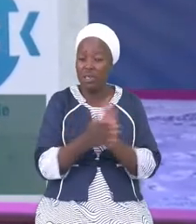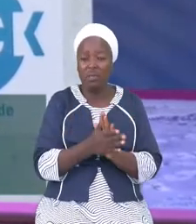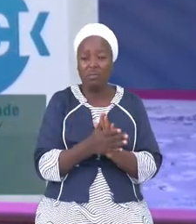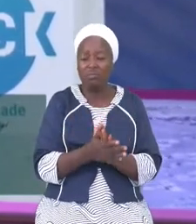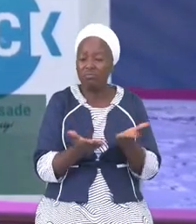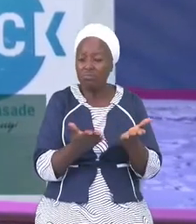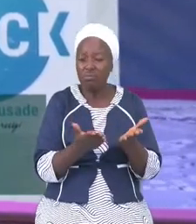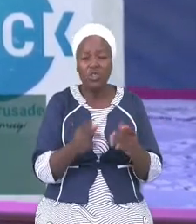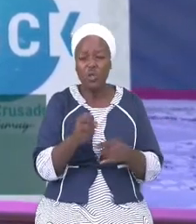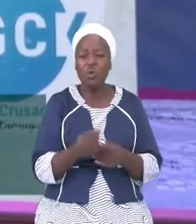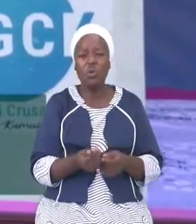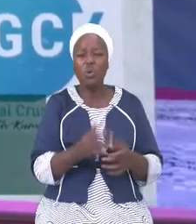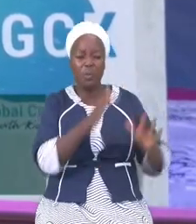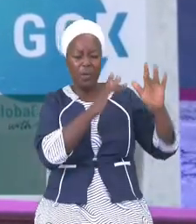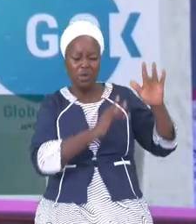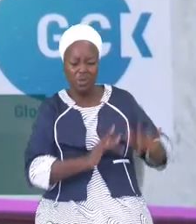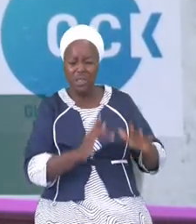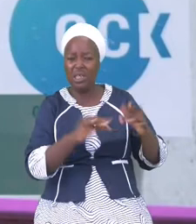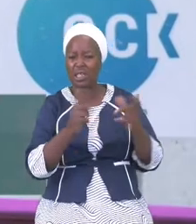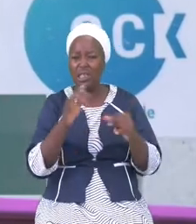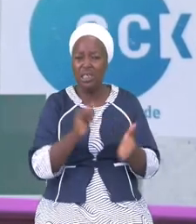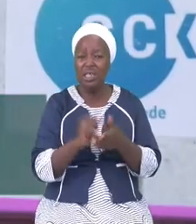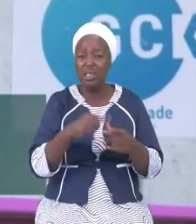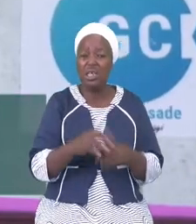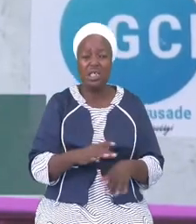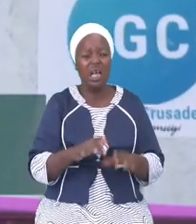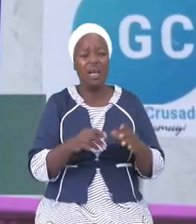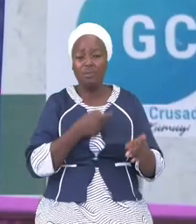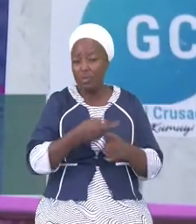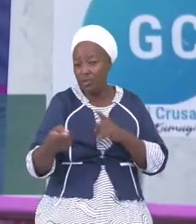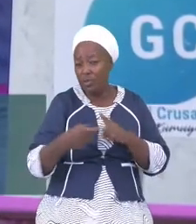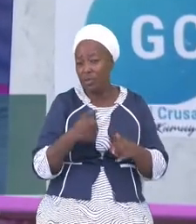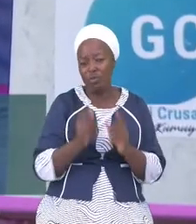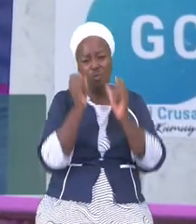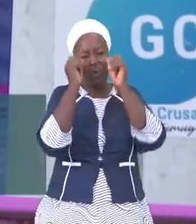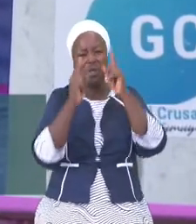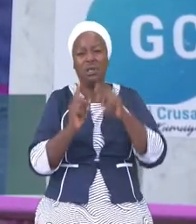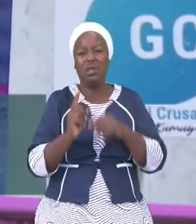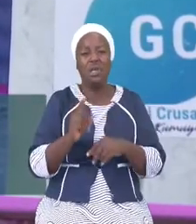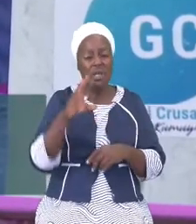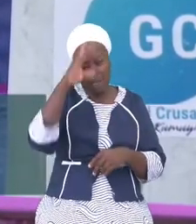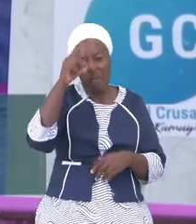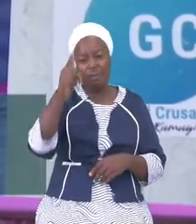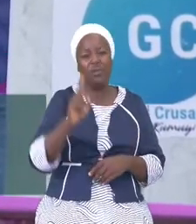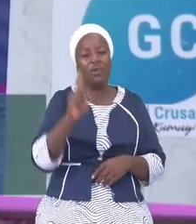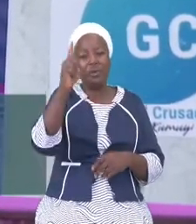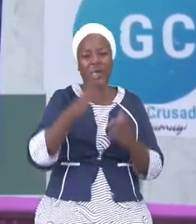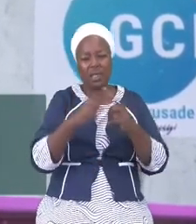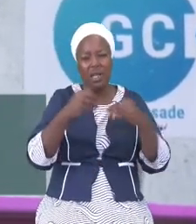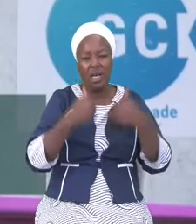was an affliction, that affliction woke him up, awakened him, and he had earnest